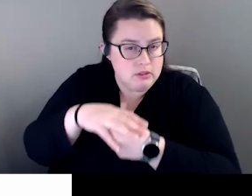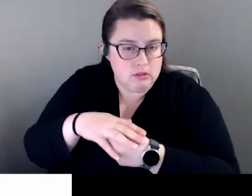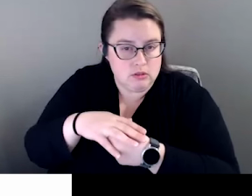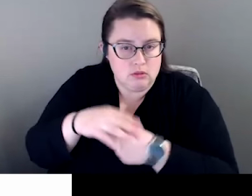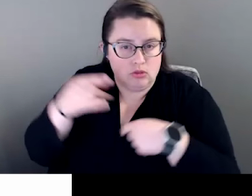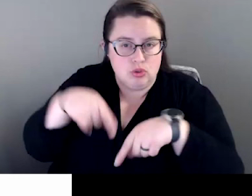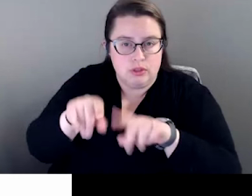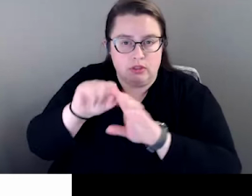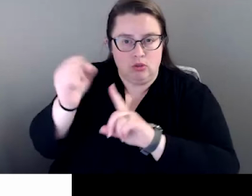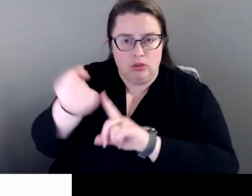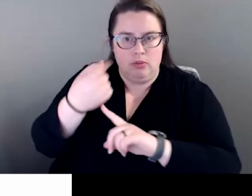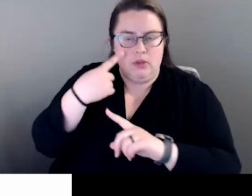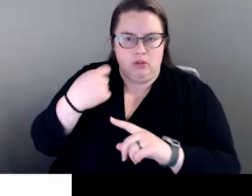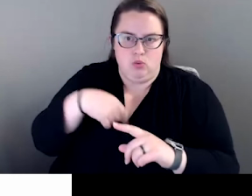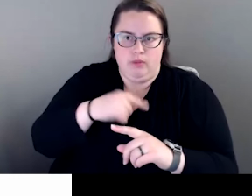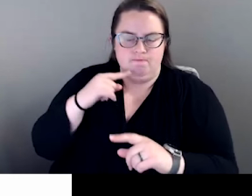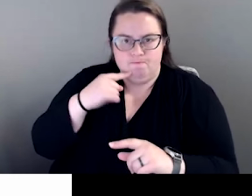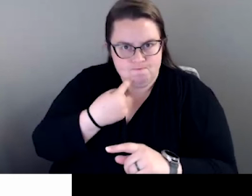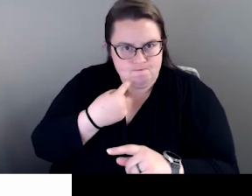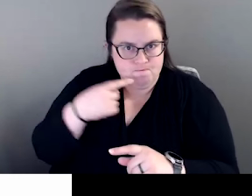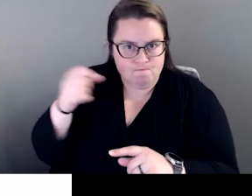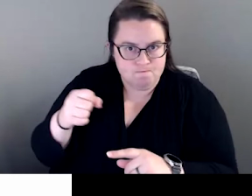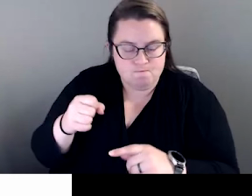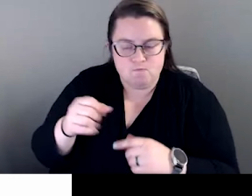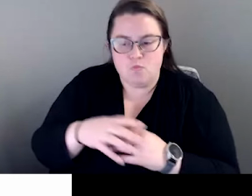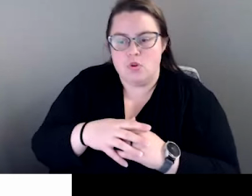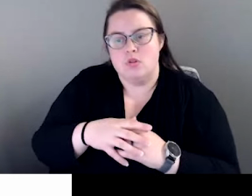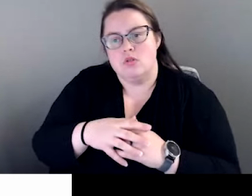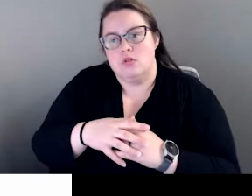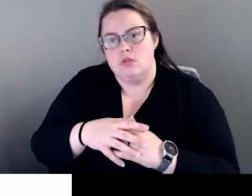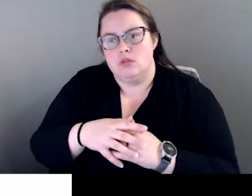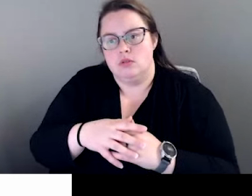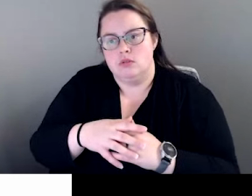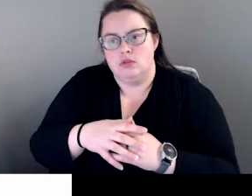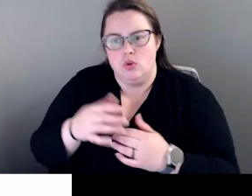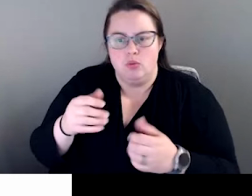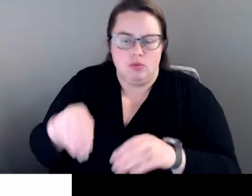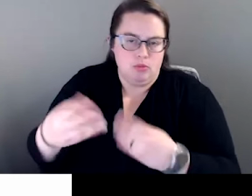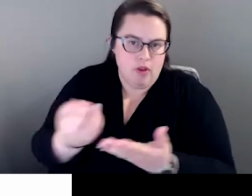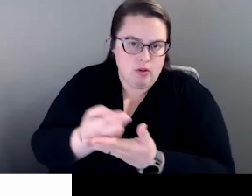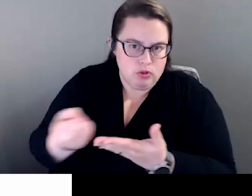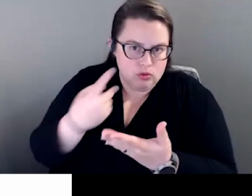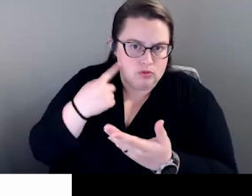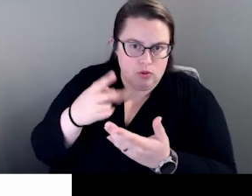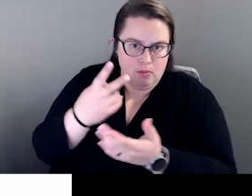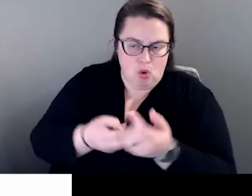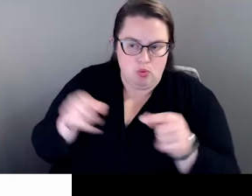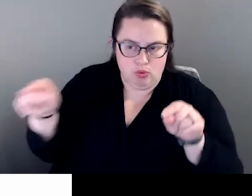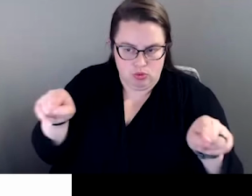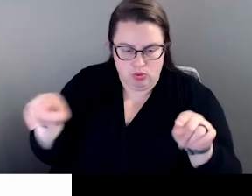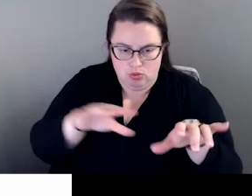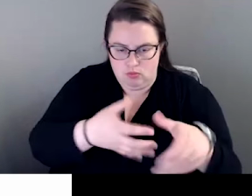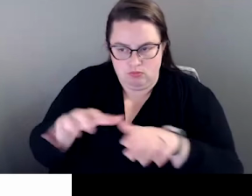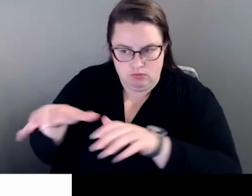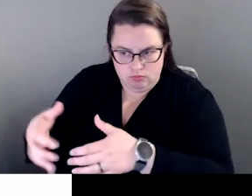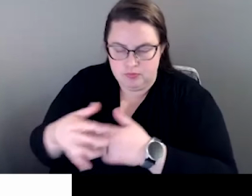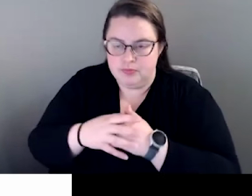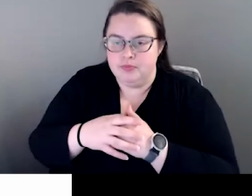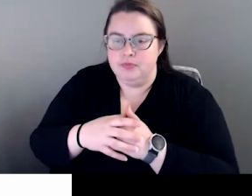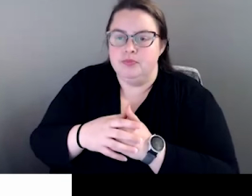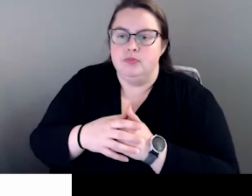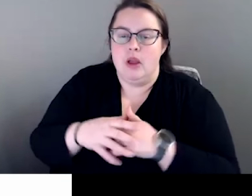because we take it very seriously. And so there are, resources that are available to both parties. And, depending on